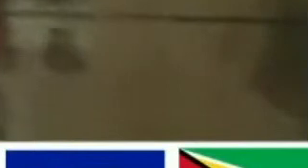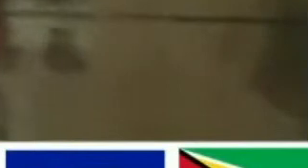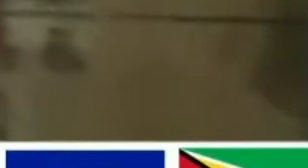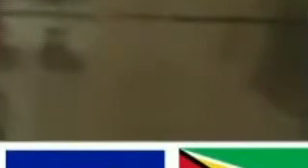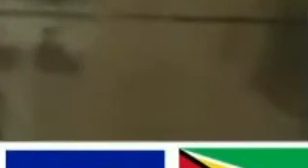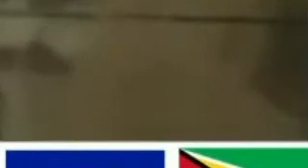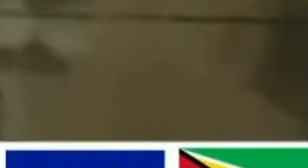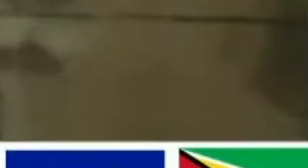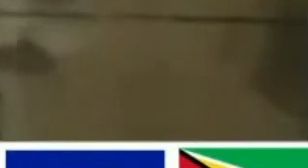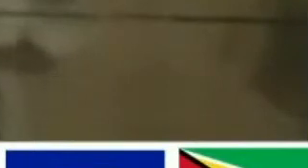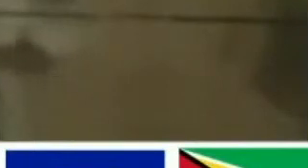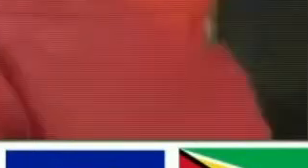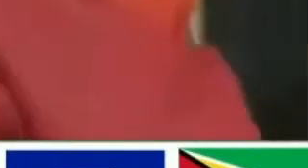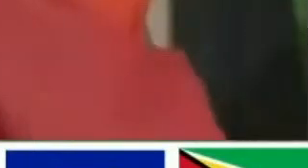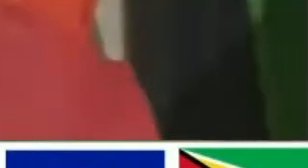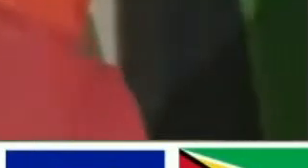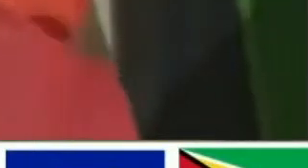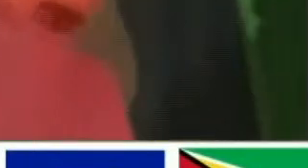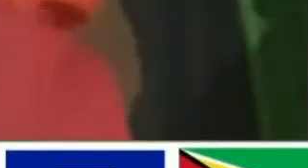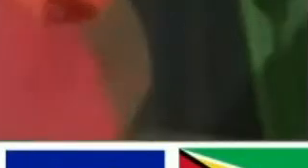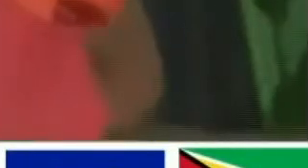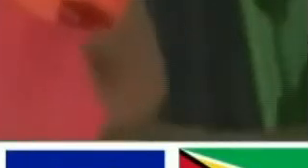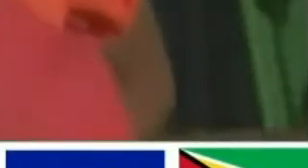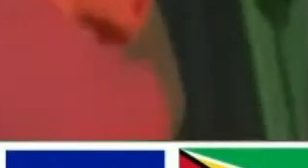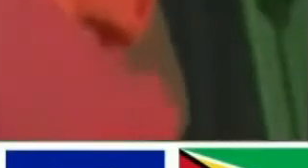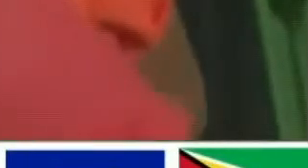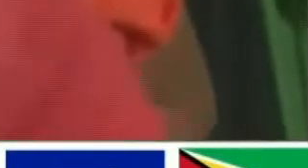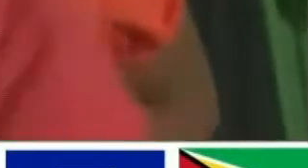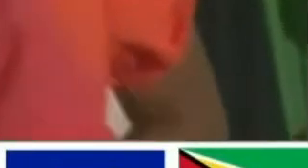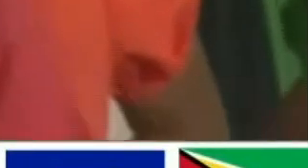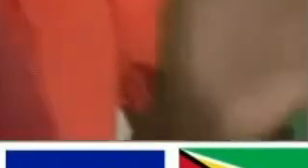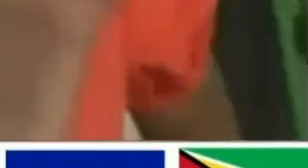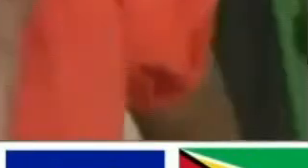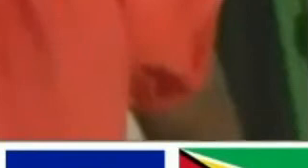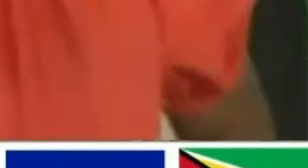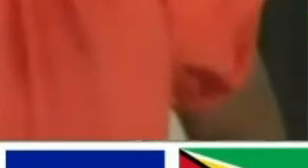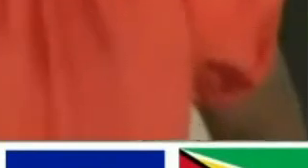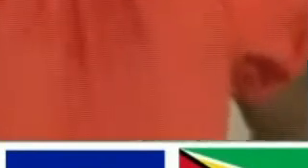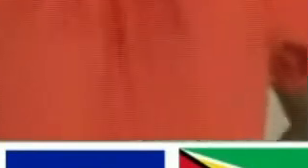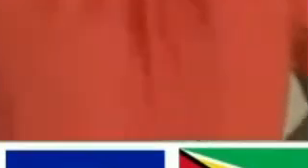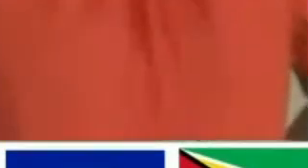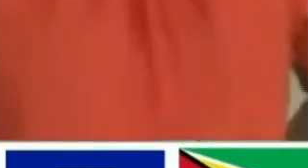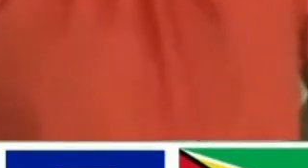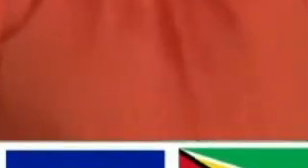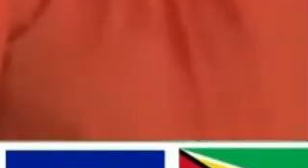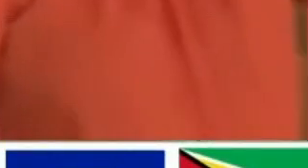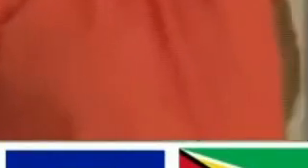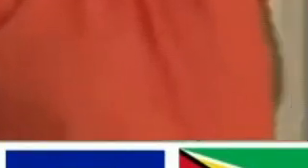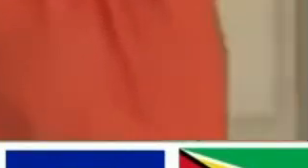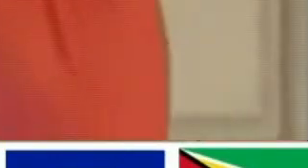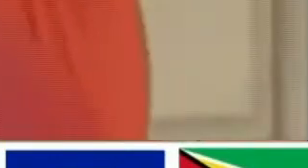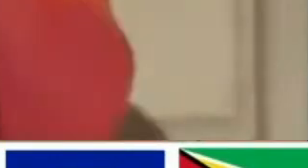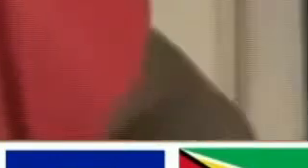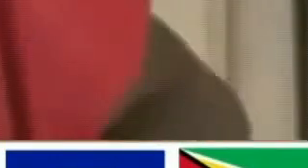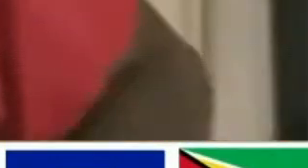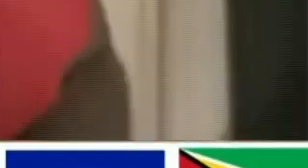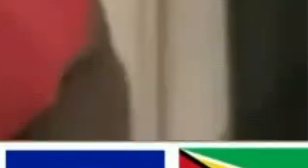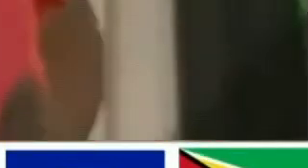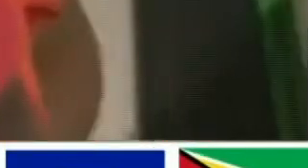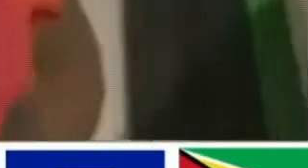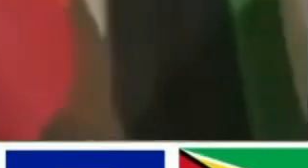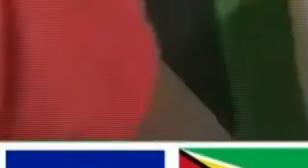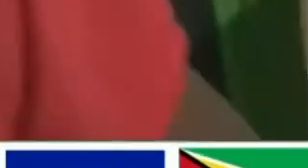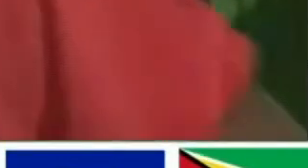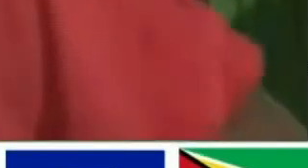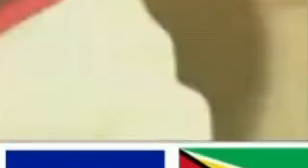The shop it stretch and take in the post office, and bishop people turn out Mrs. Smith here. And very soon